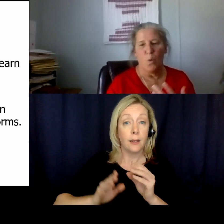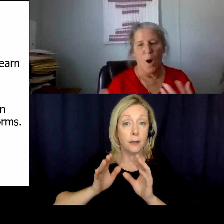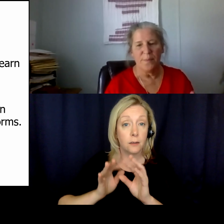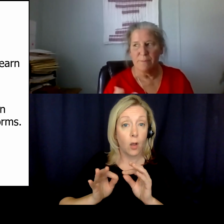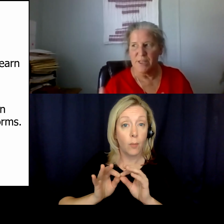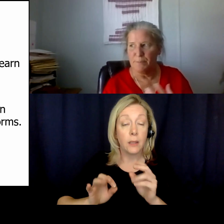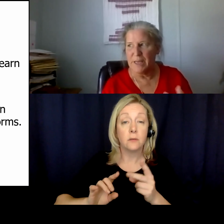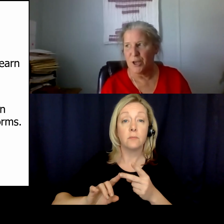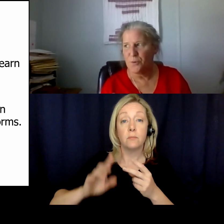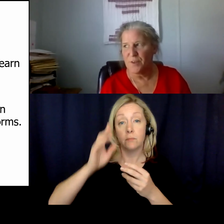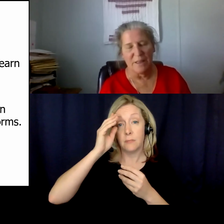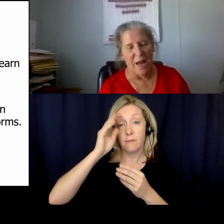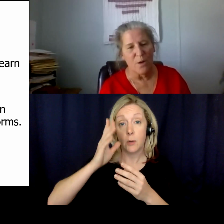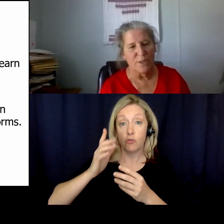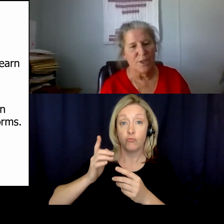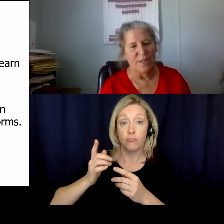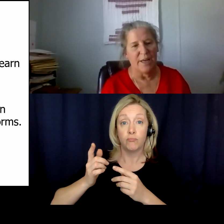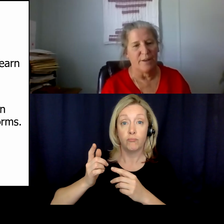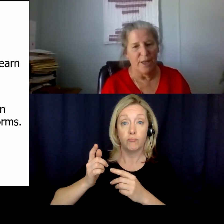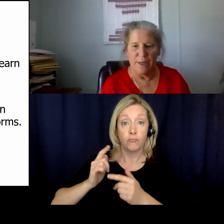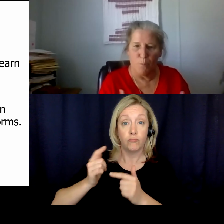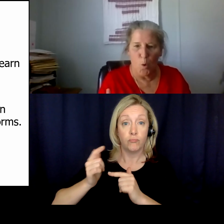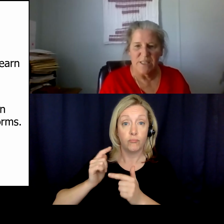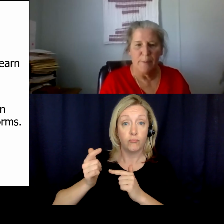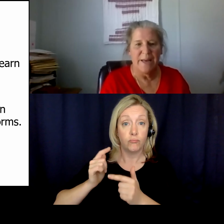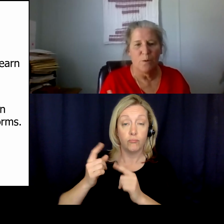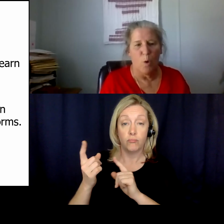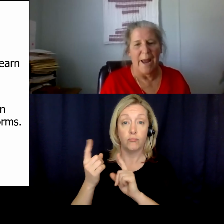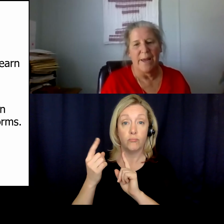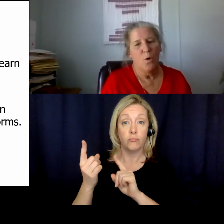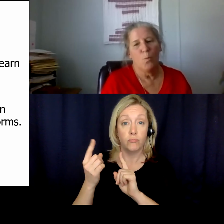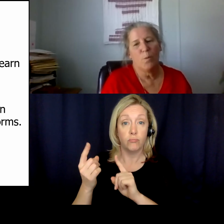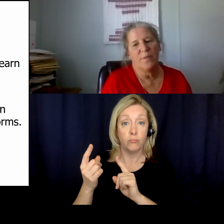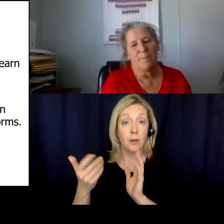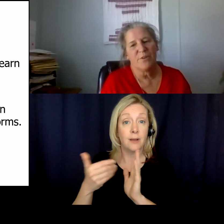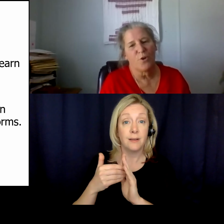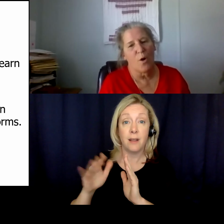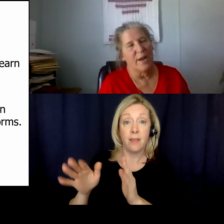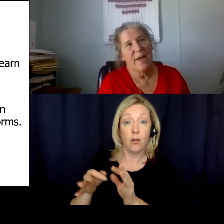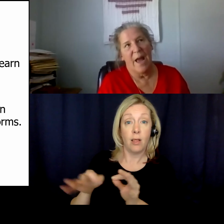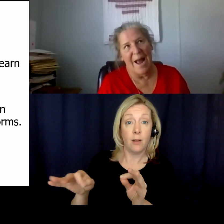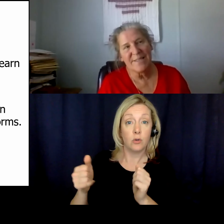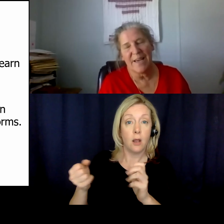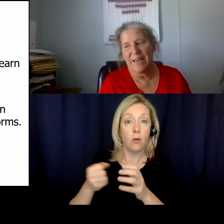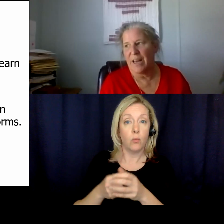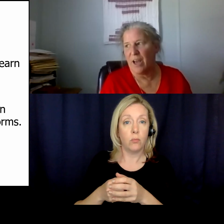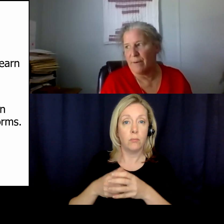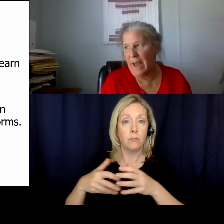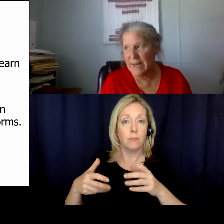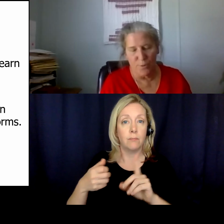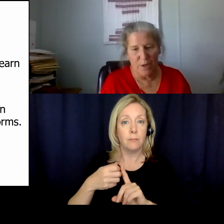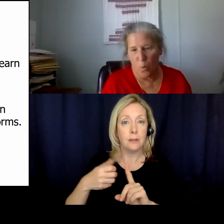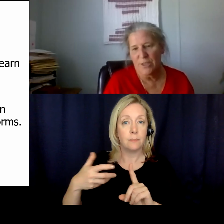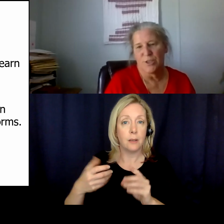So we want them to be using language in a more expanded way. We want them to start asking